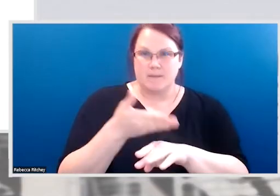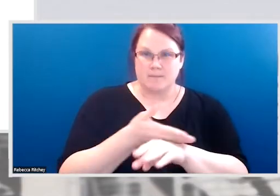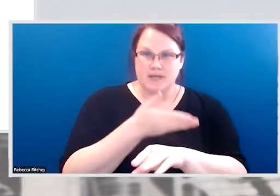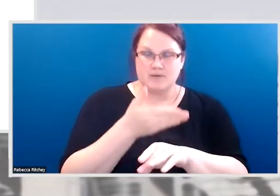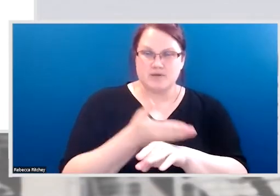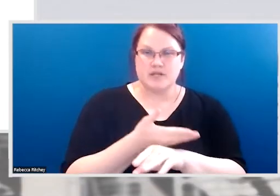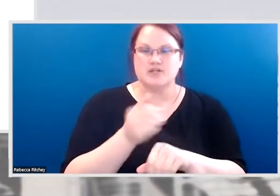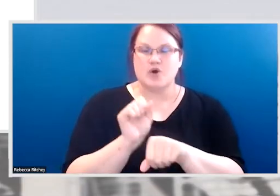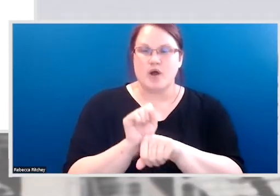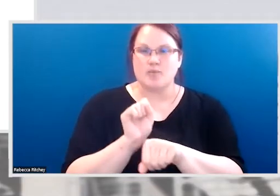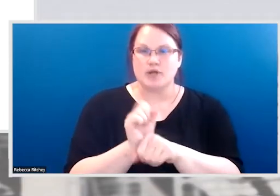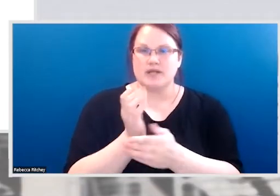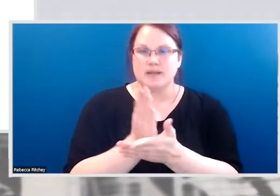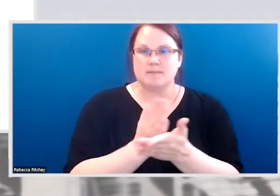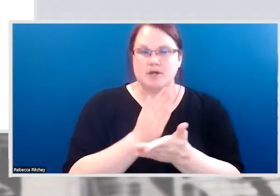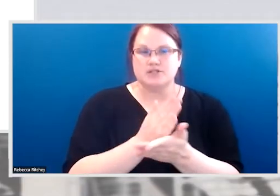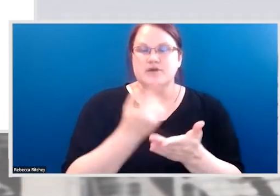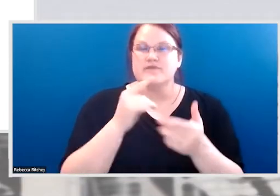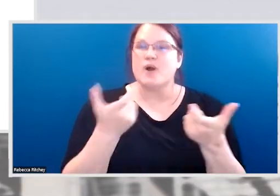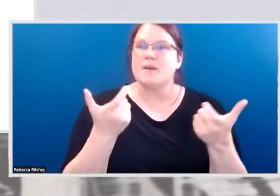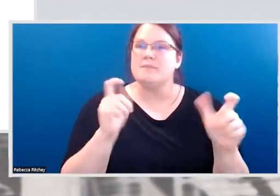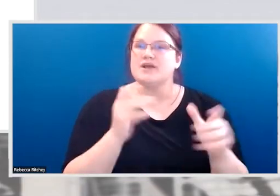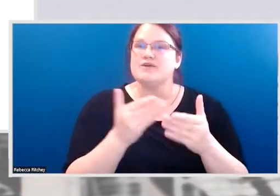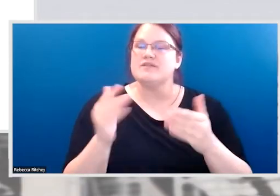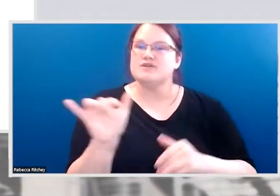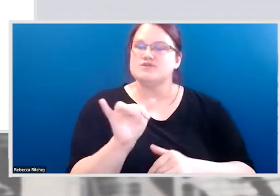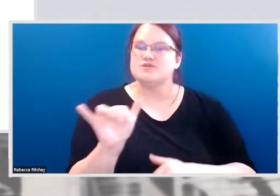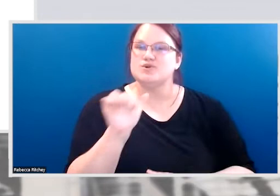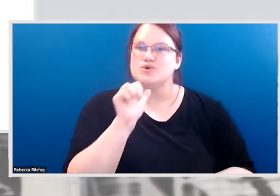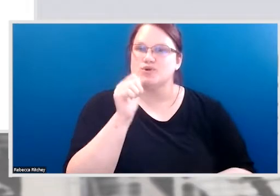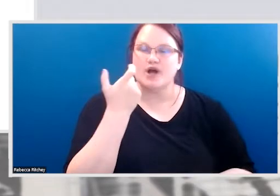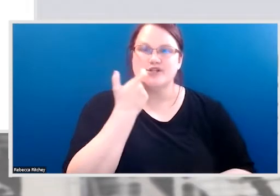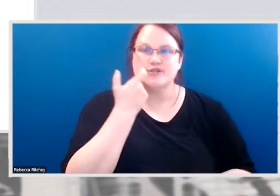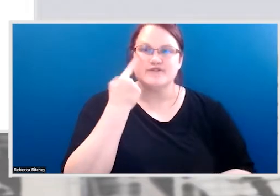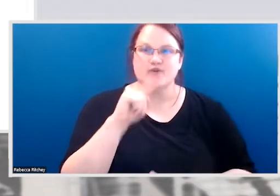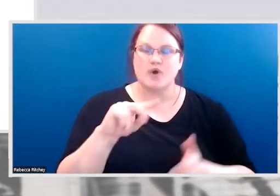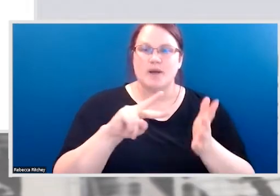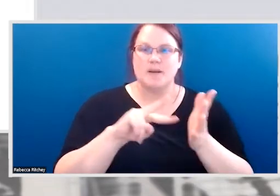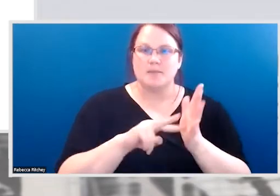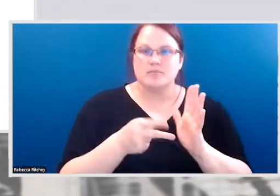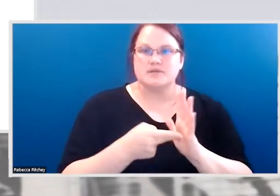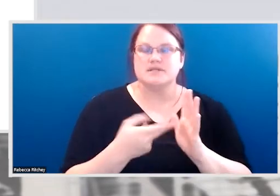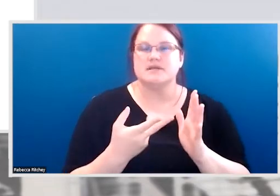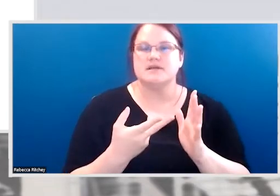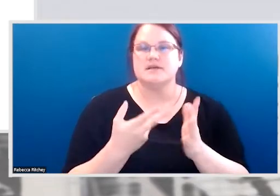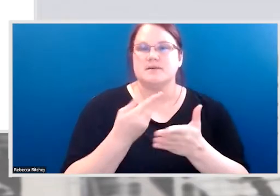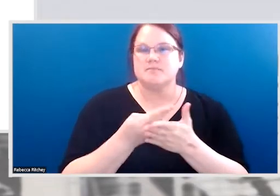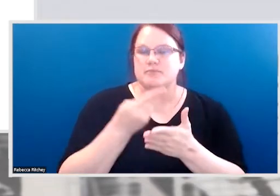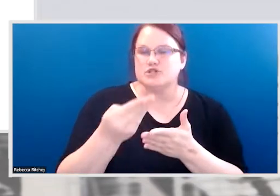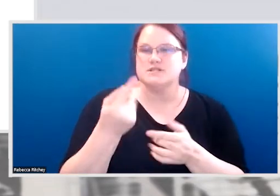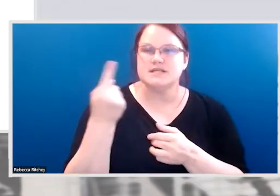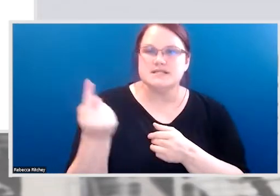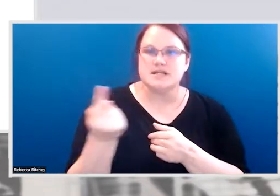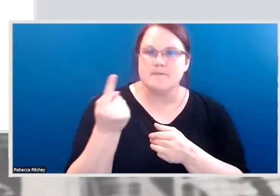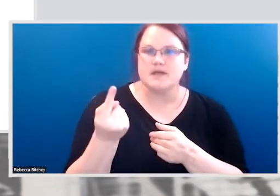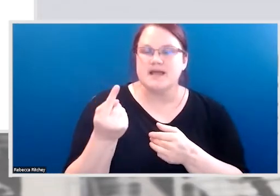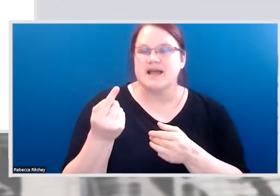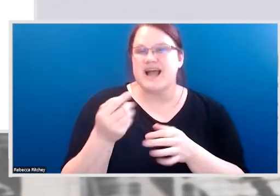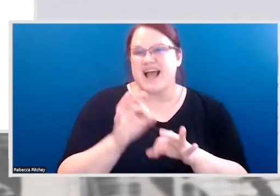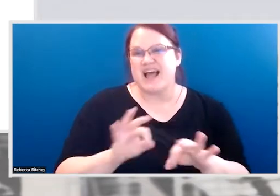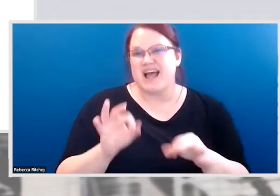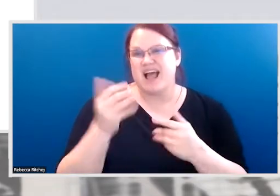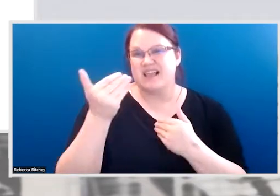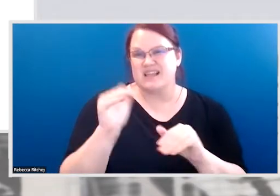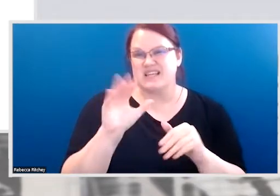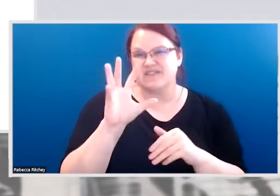budget. It's also for bigger things. It's not just purchasing, a saw. It's purchasing something that's worth at least